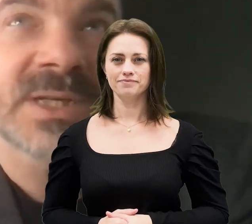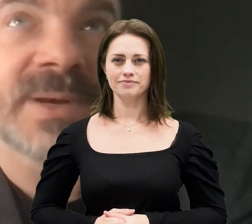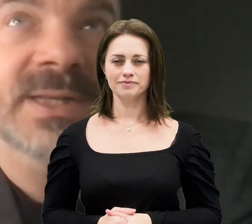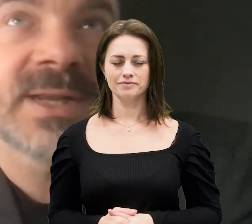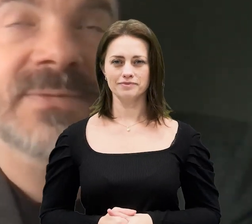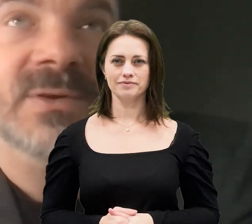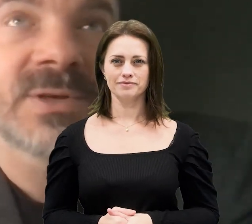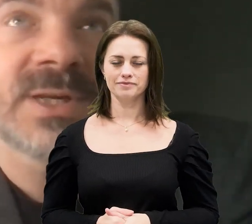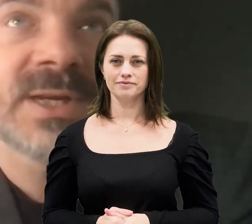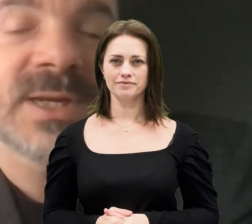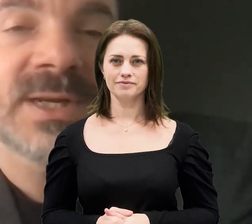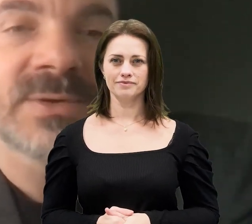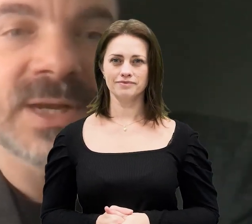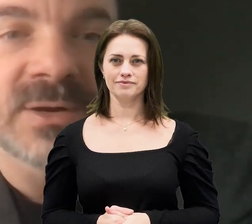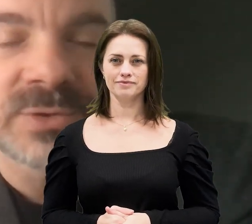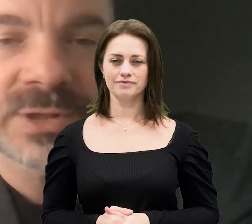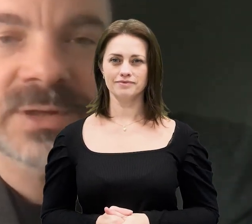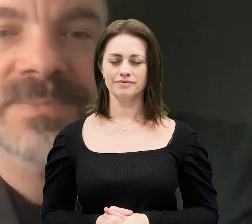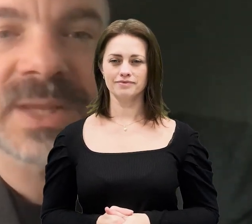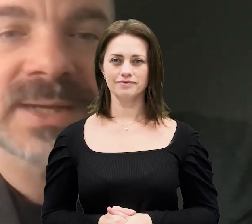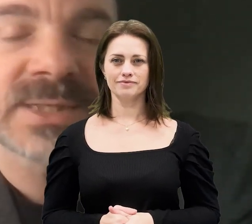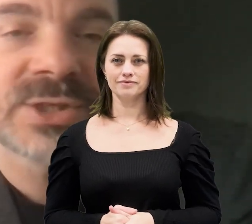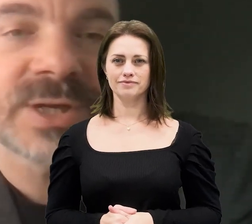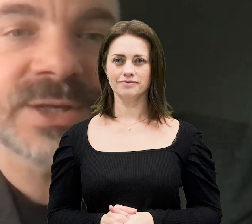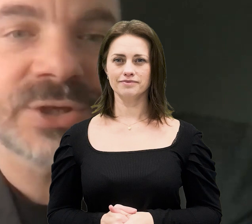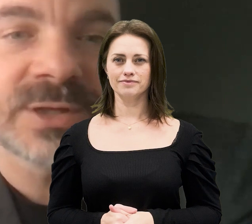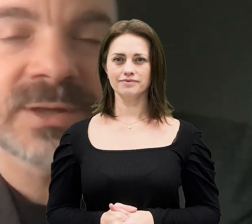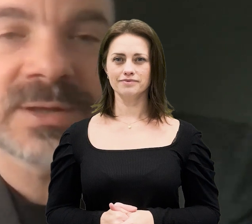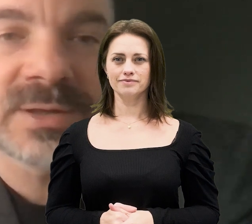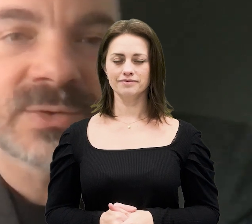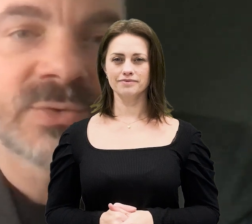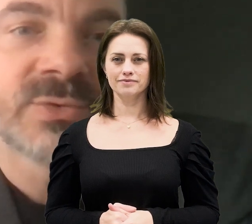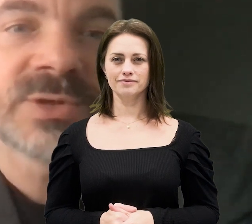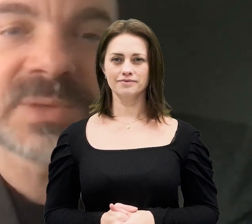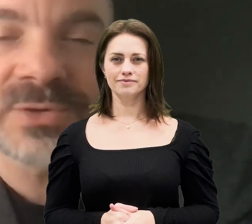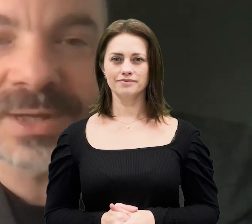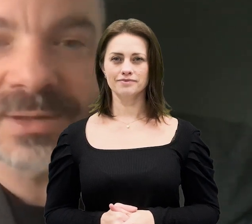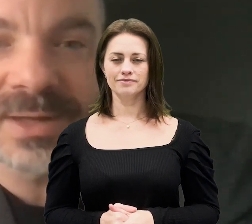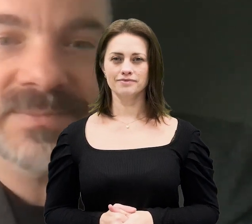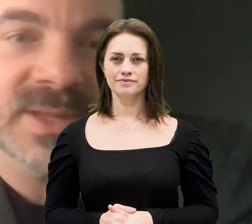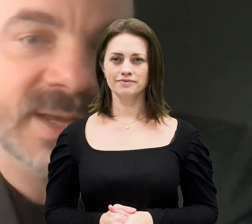your perspective on the inclusion has changed through the project,